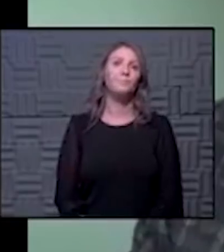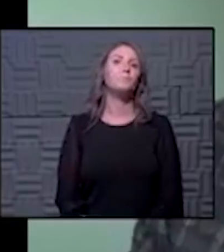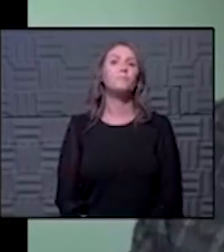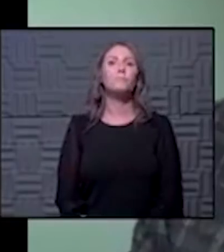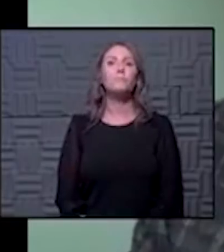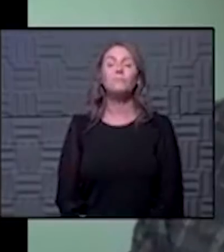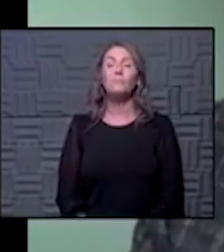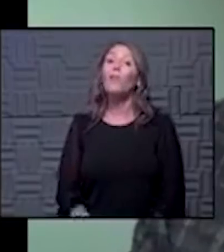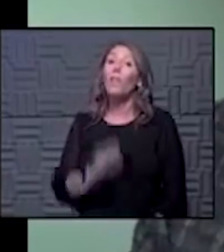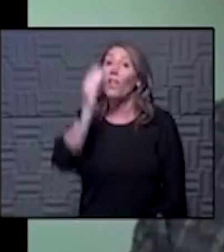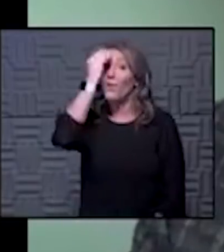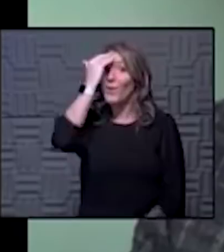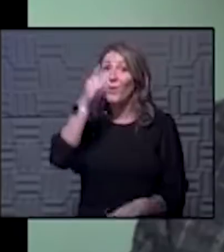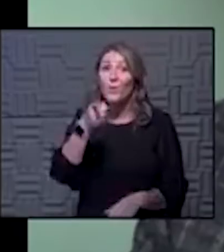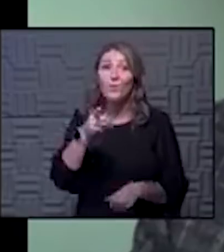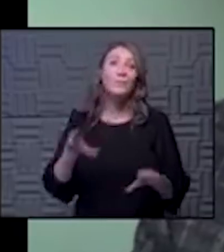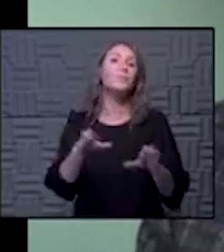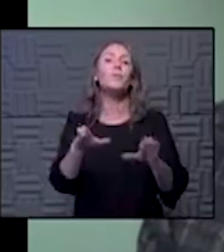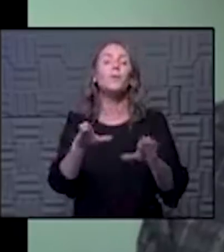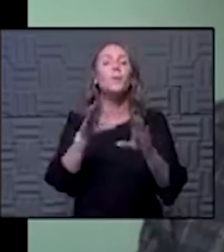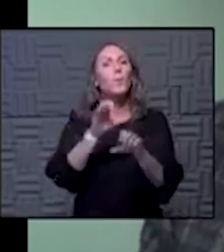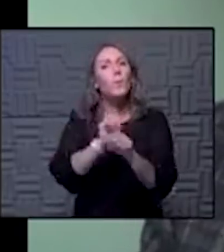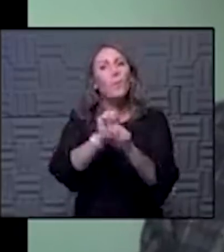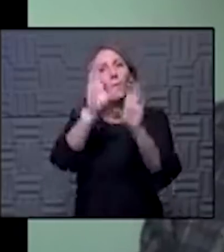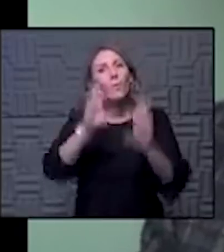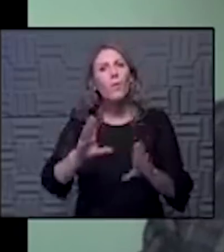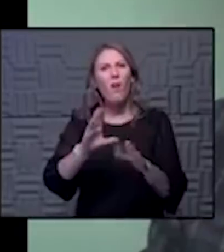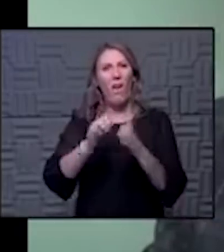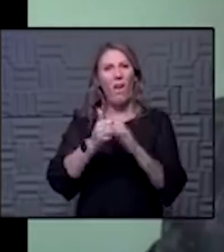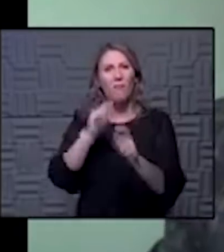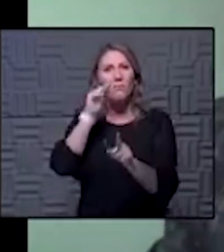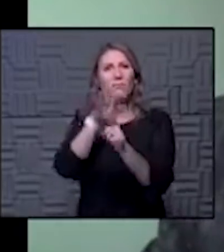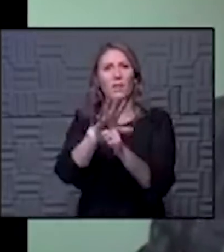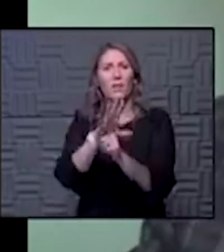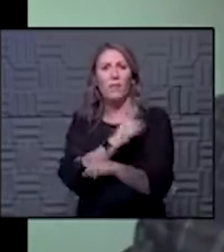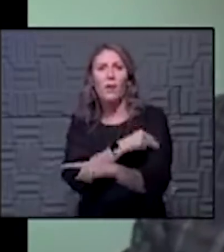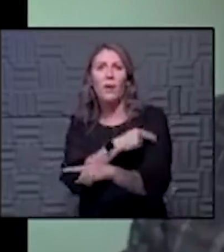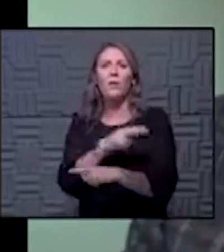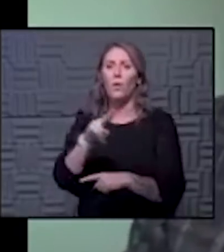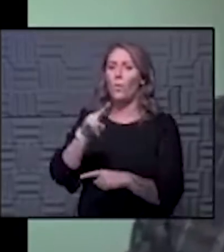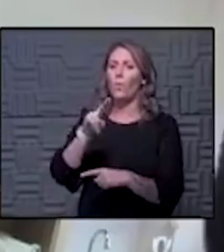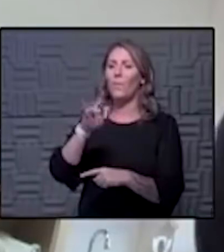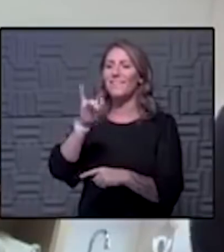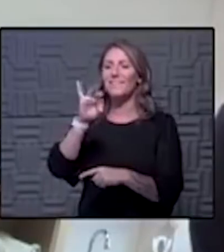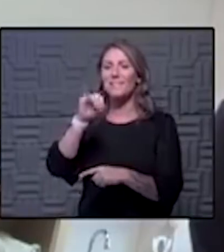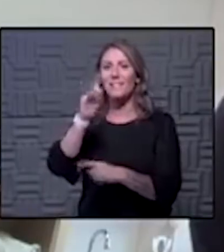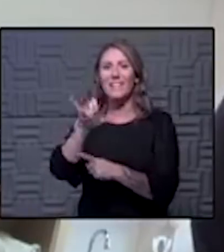Well, I know you've done great work in Wichita. How is this affecting the hospitals, especially Wesley and Via Christi?